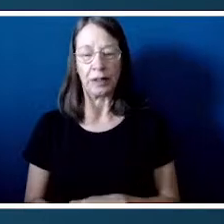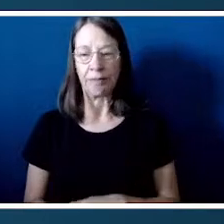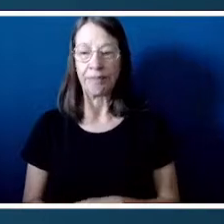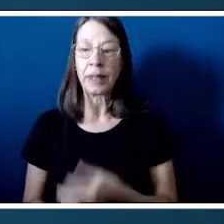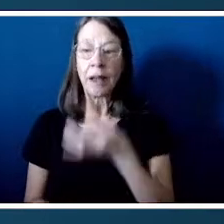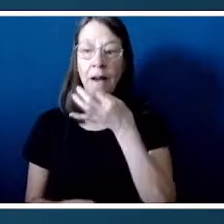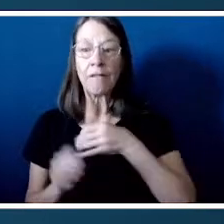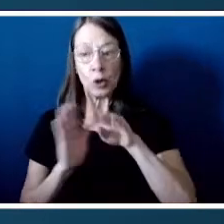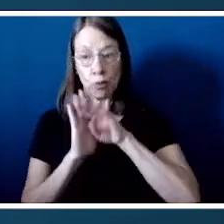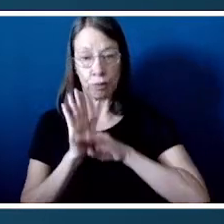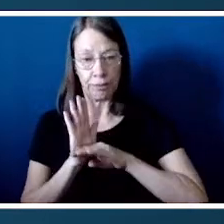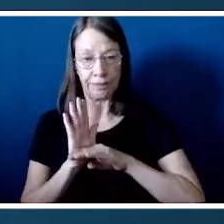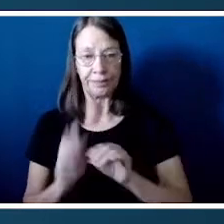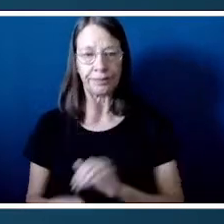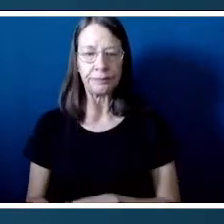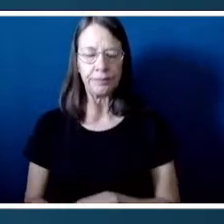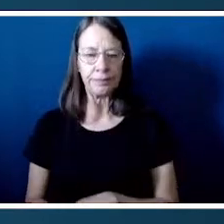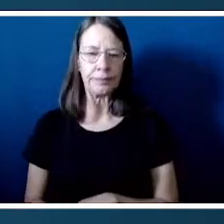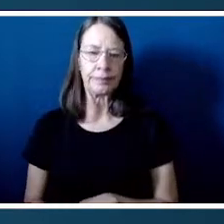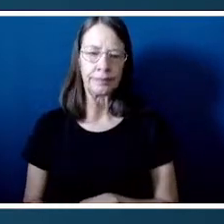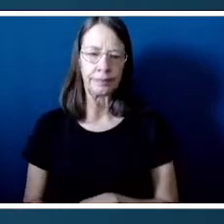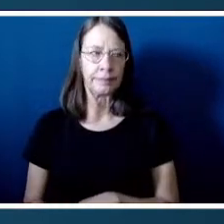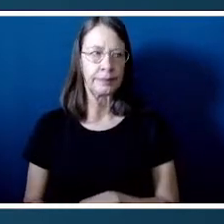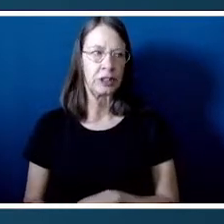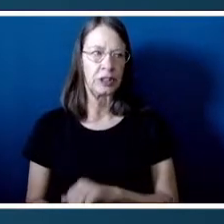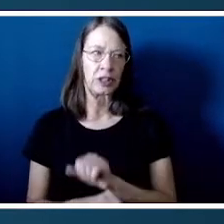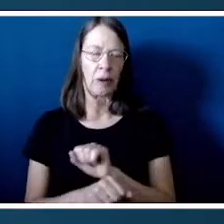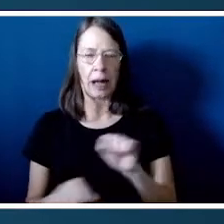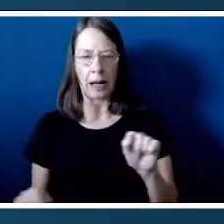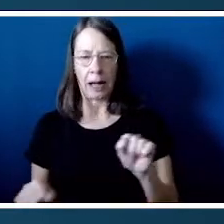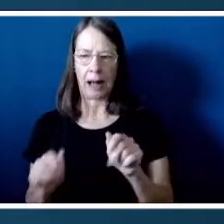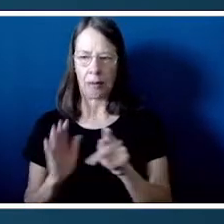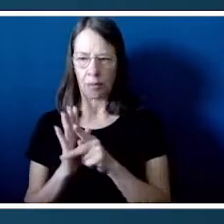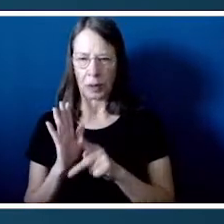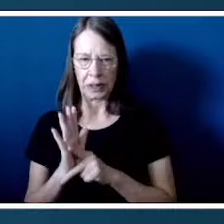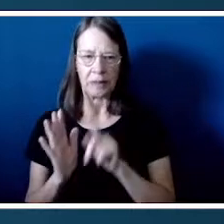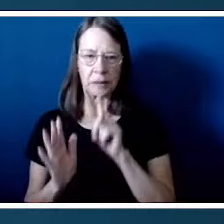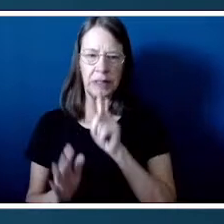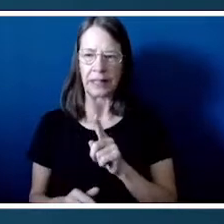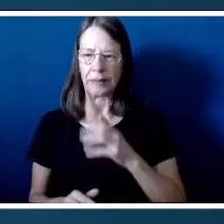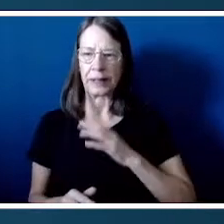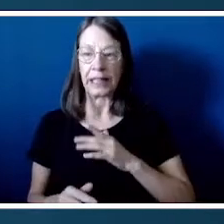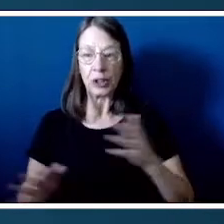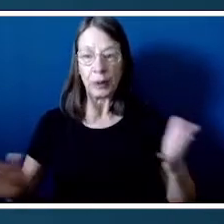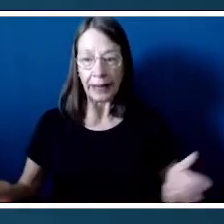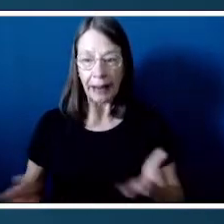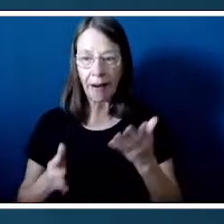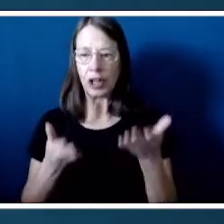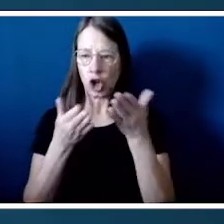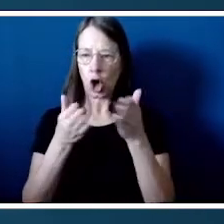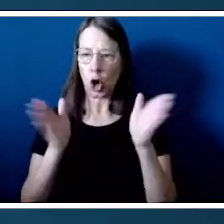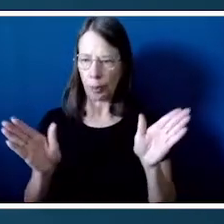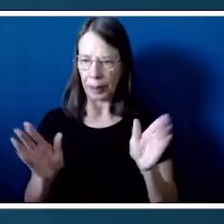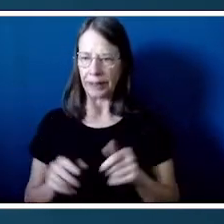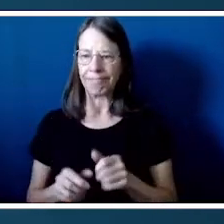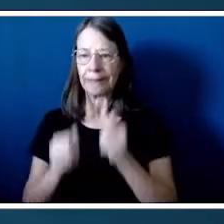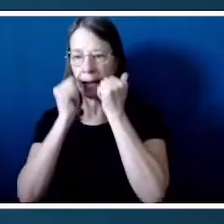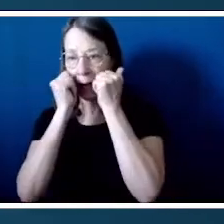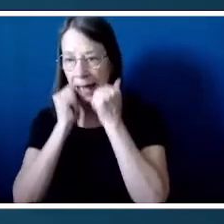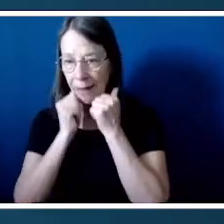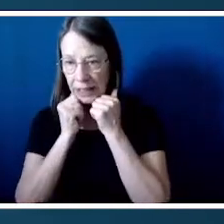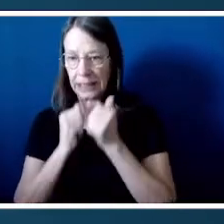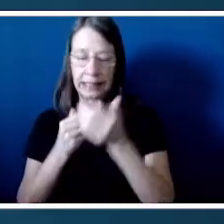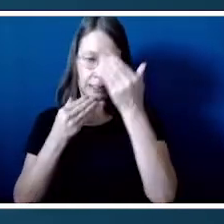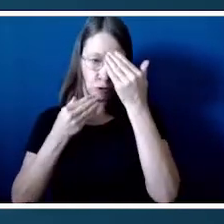points. DevPolicy's mantra is to foster open, evidence and respectful debate. Please keep your interventions